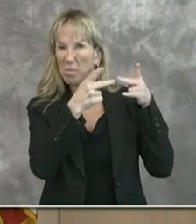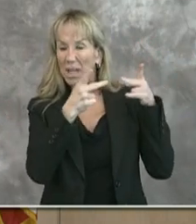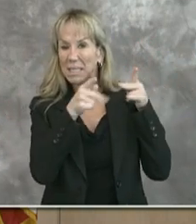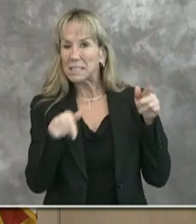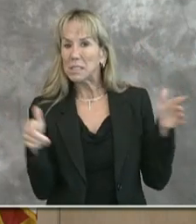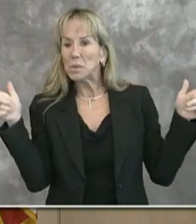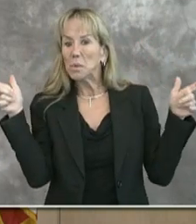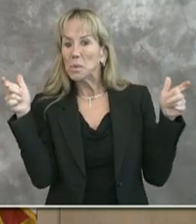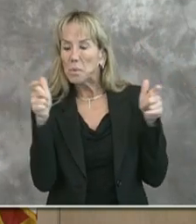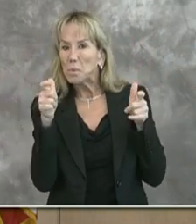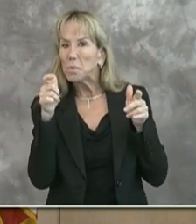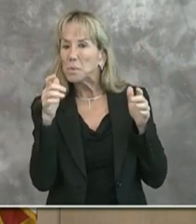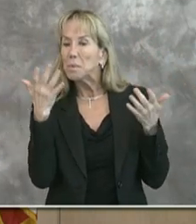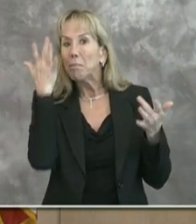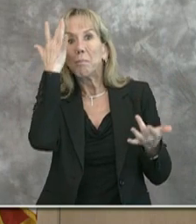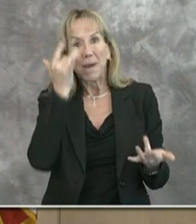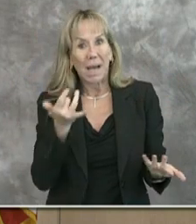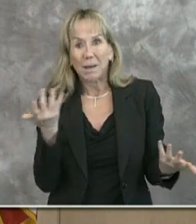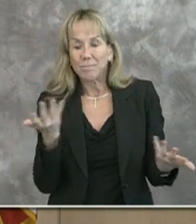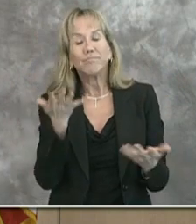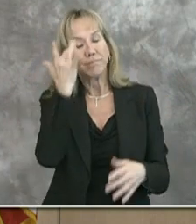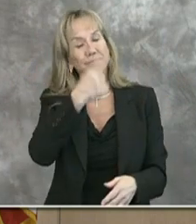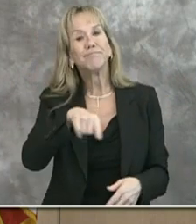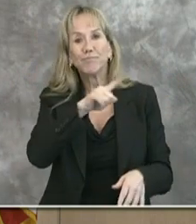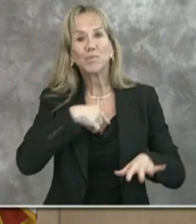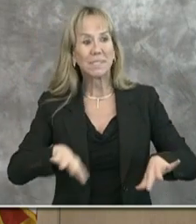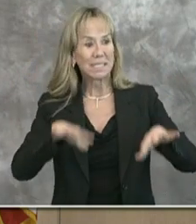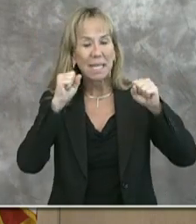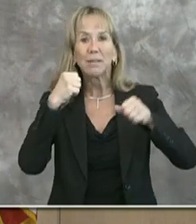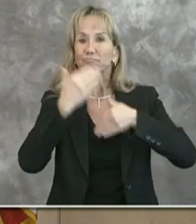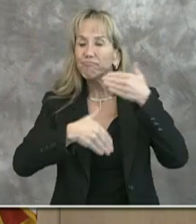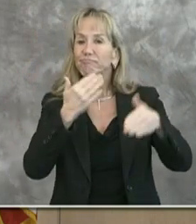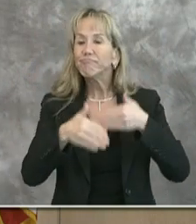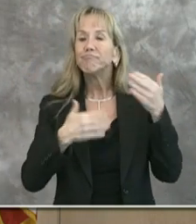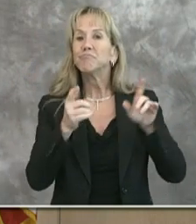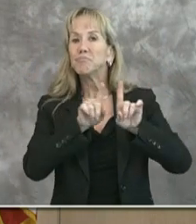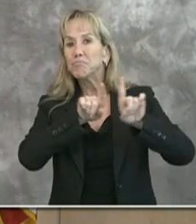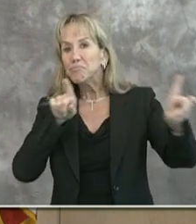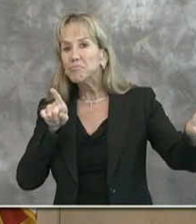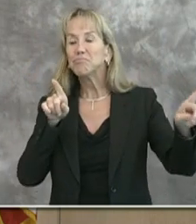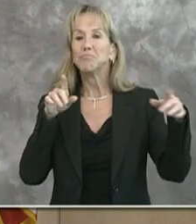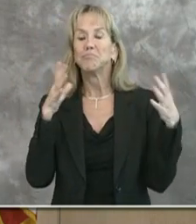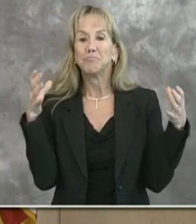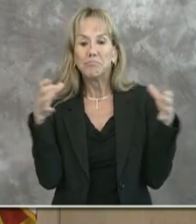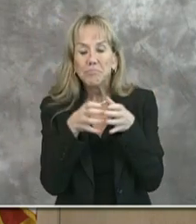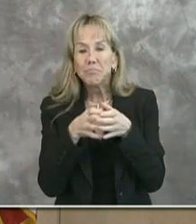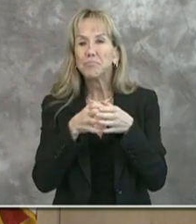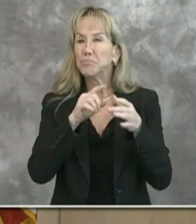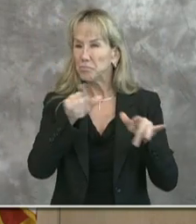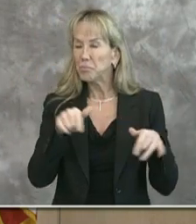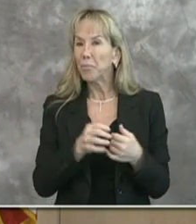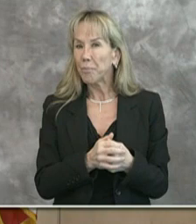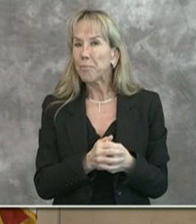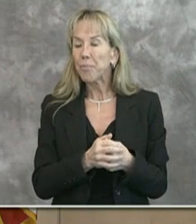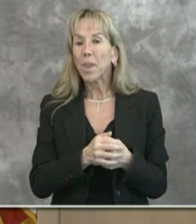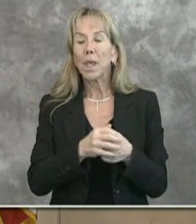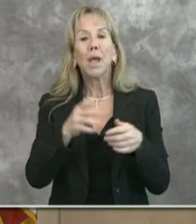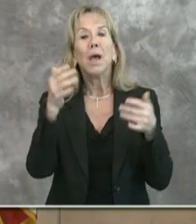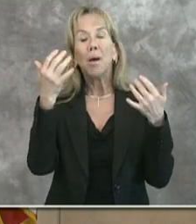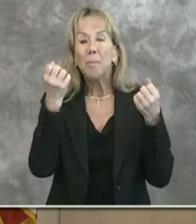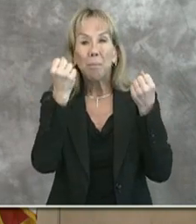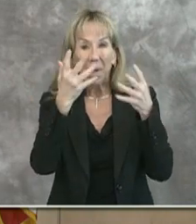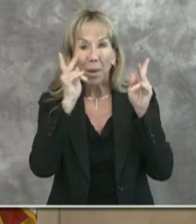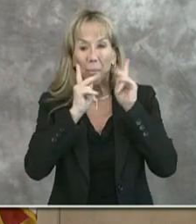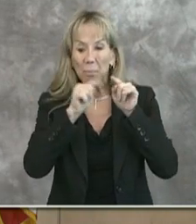entities is because of all the actions and steps that we've taken. As people rightfully talk and speculate and